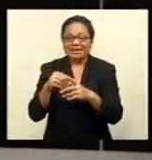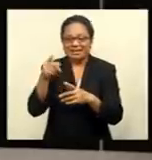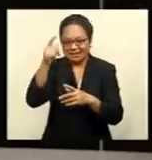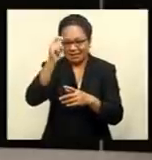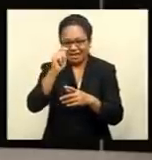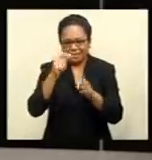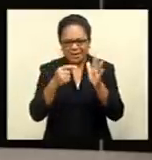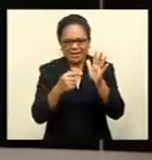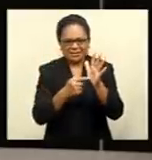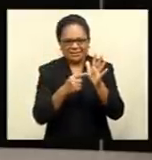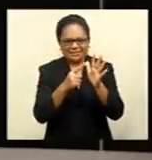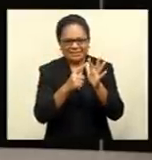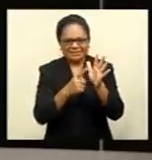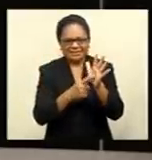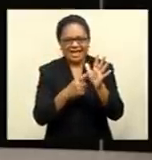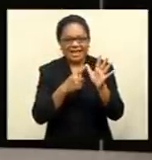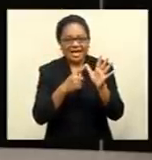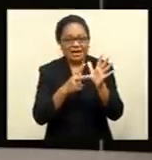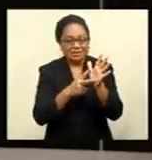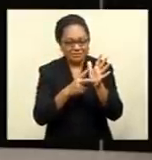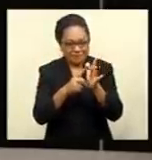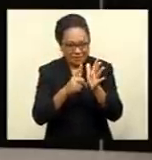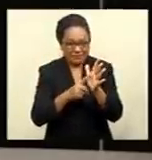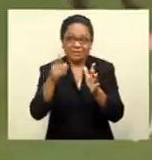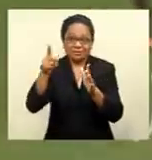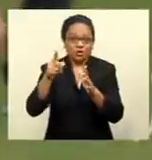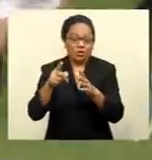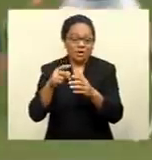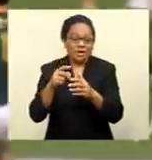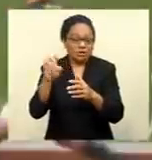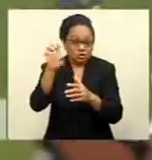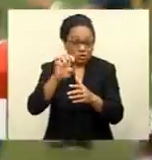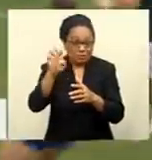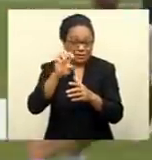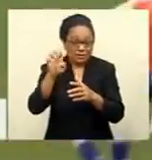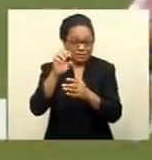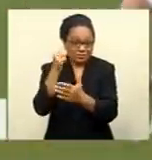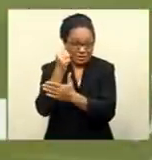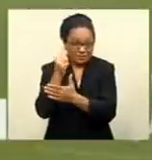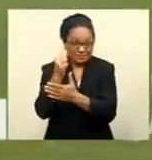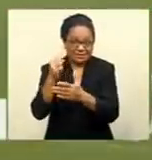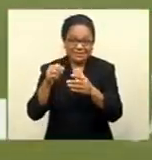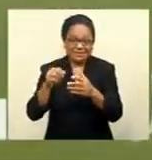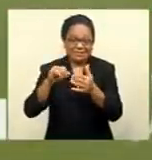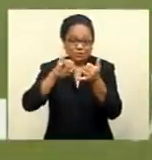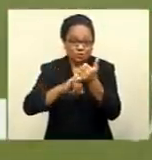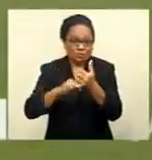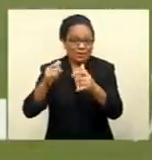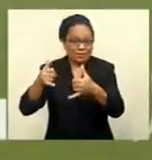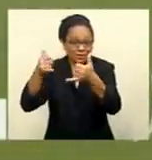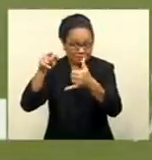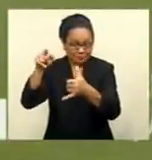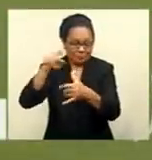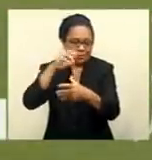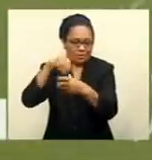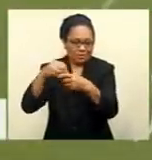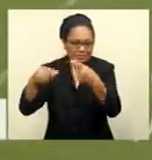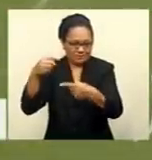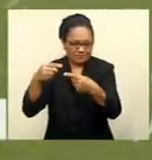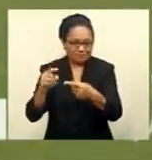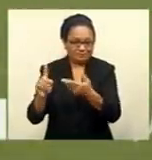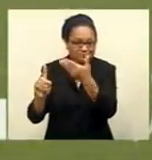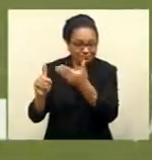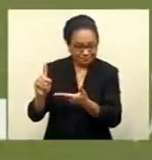feature in the upcoming Rugby Europe Super Cup. Tel Aviv Heat Director of Rugby and head coach Kevin